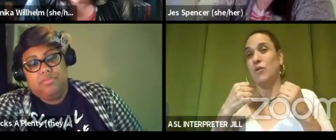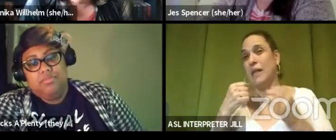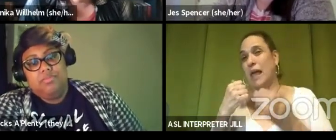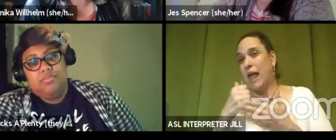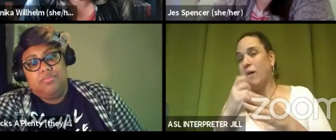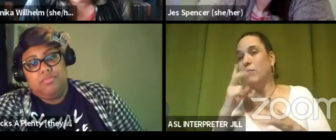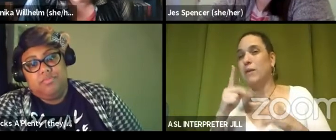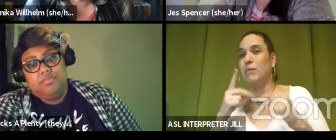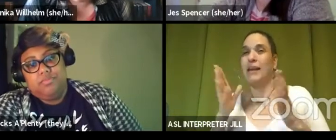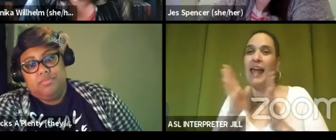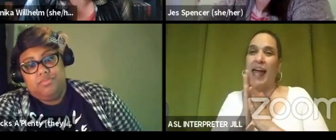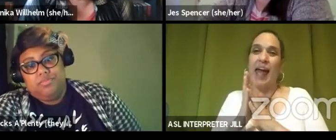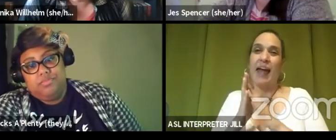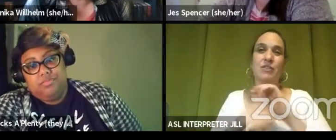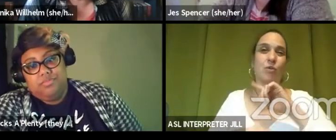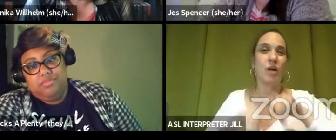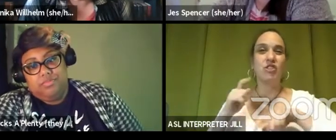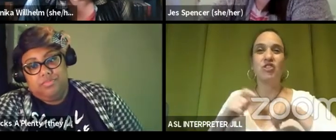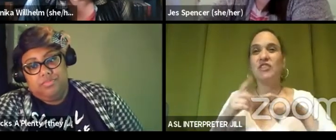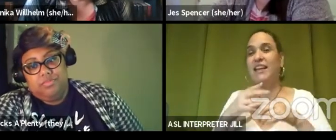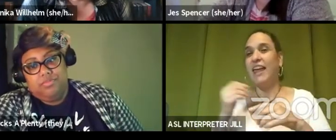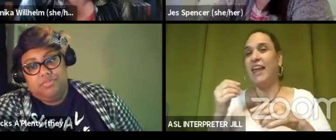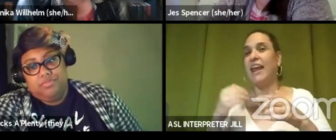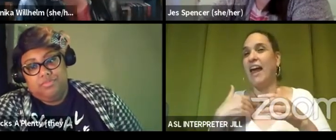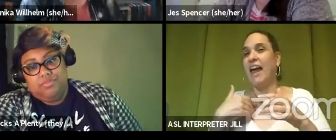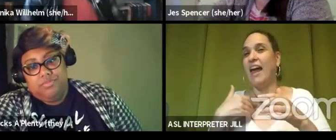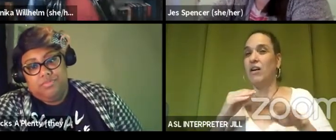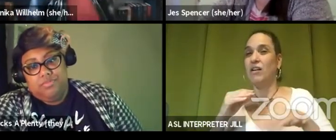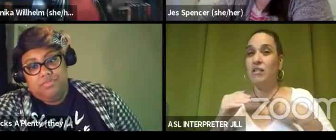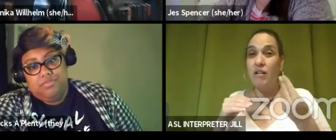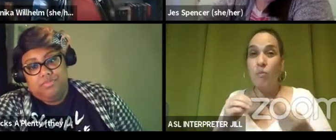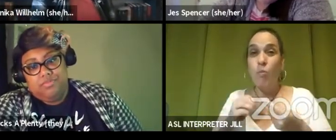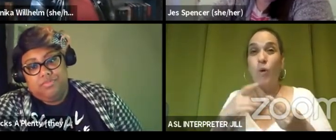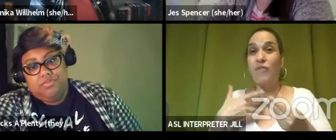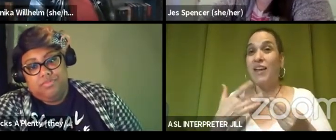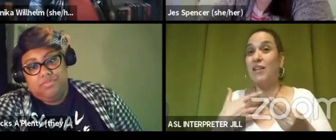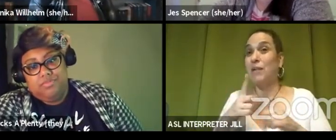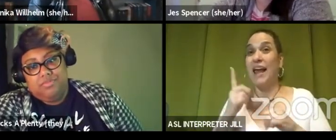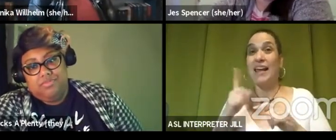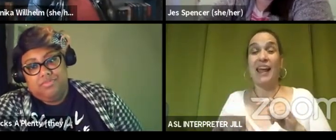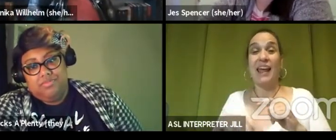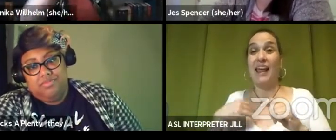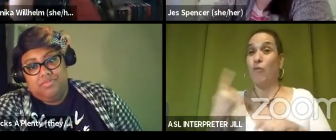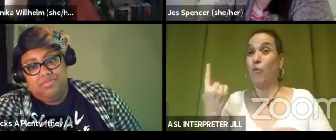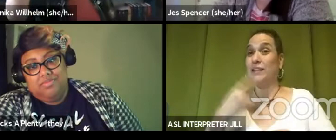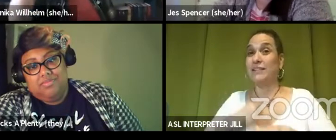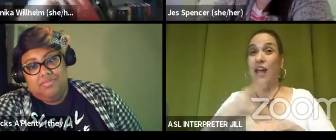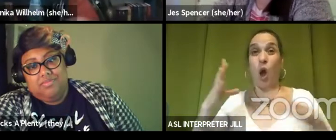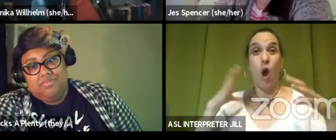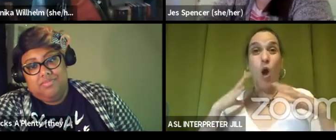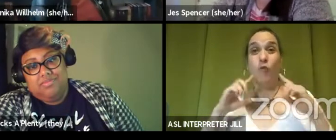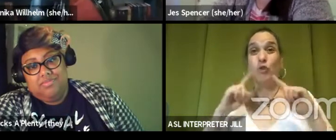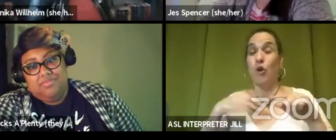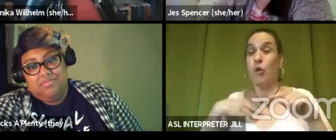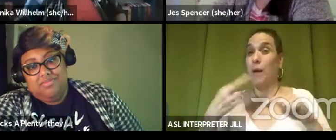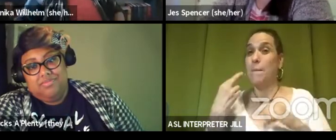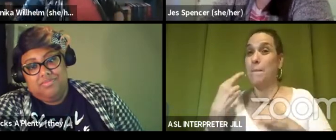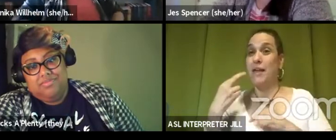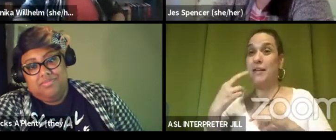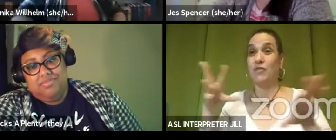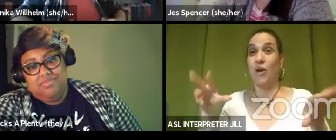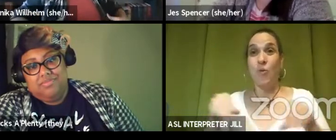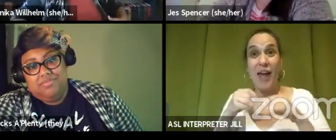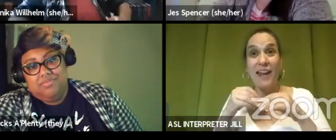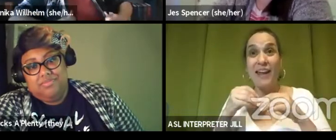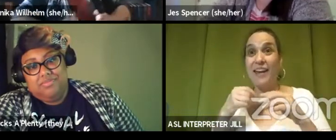feel, but you also can't let me take a day off to go to my best friend's wedding. You can't let me